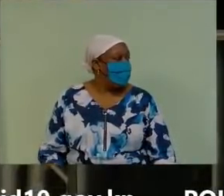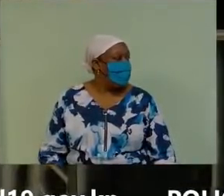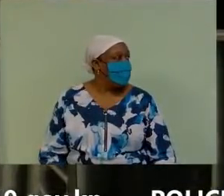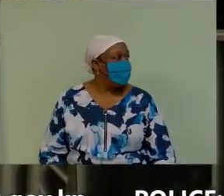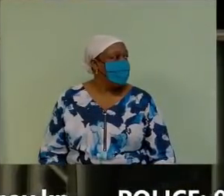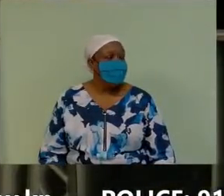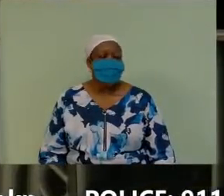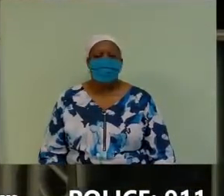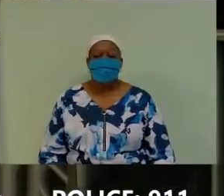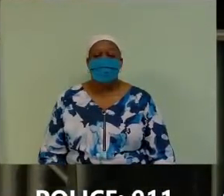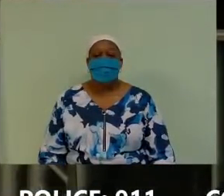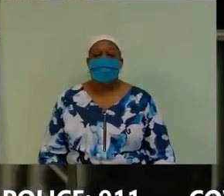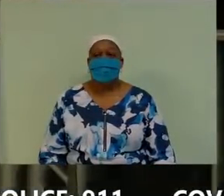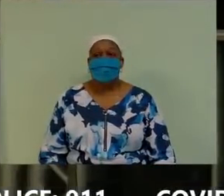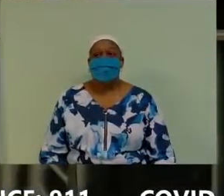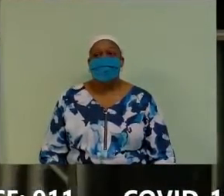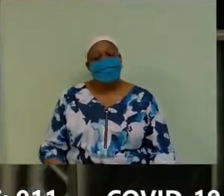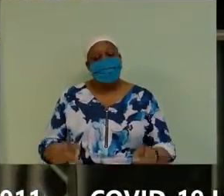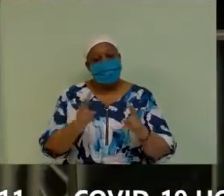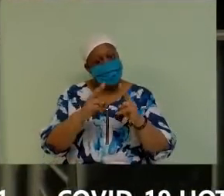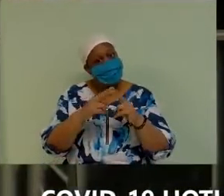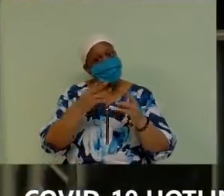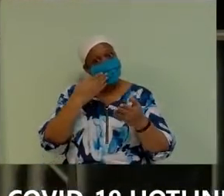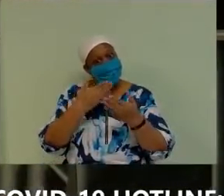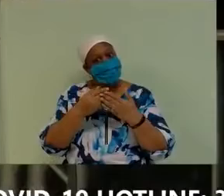That's a very good question, Mr. Williams.